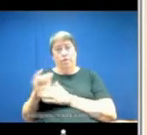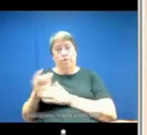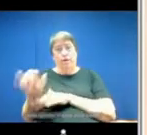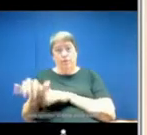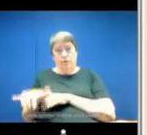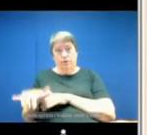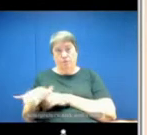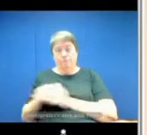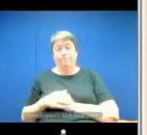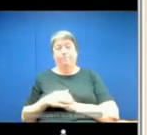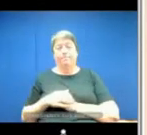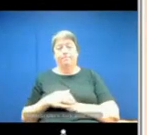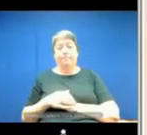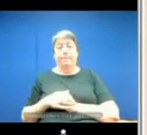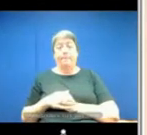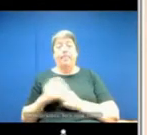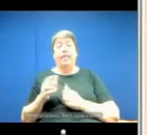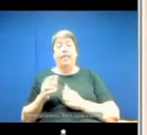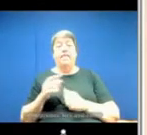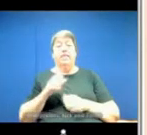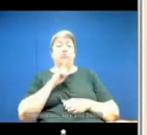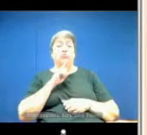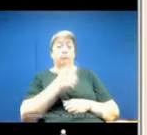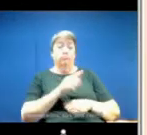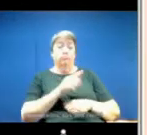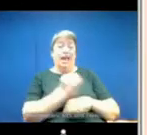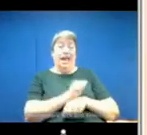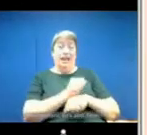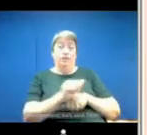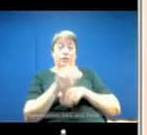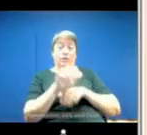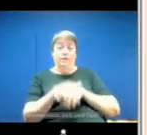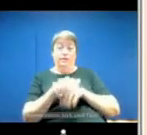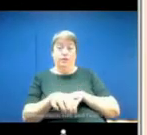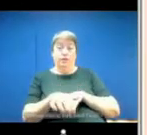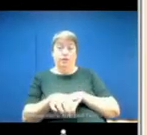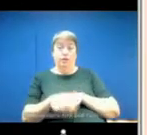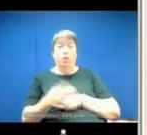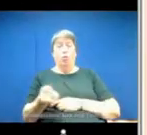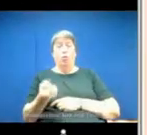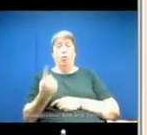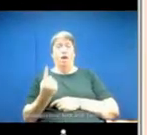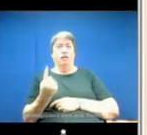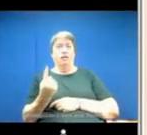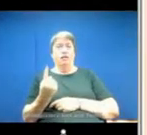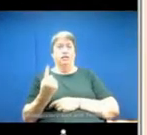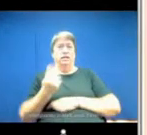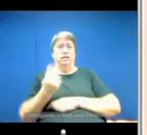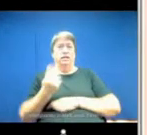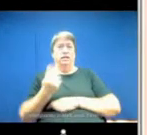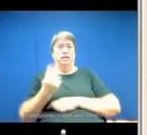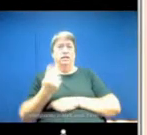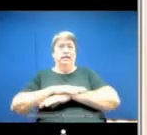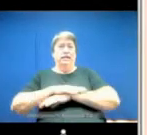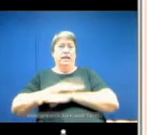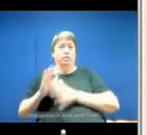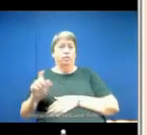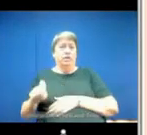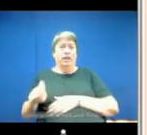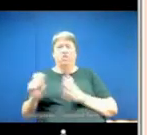And then during the actual deposition, only 1 table interpreter was present to monitor. You didn't need 2.